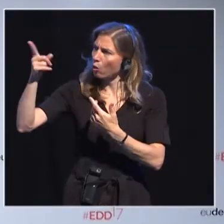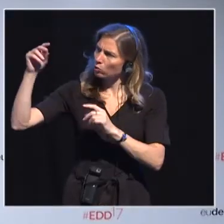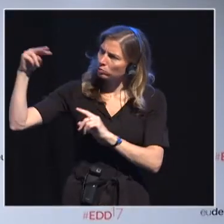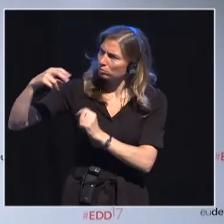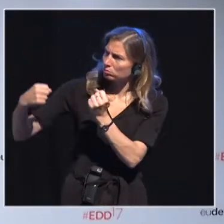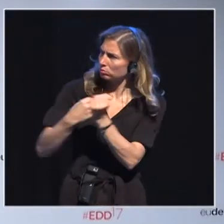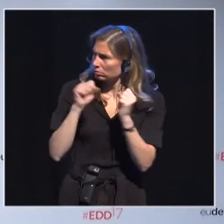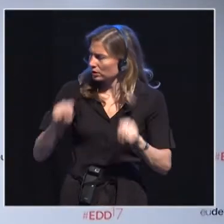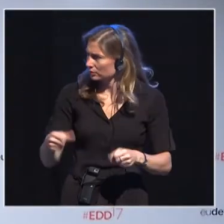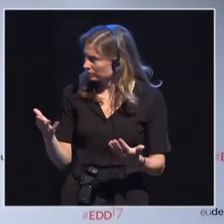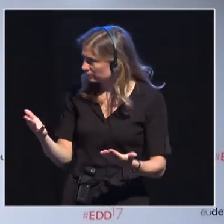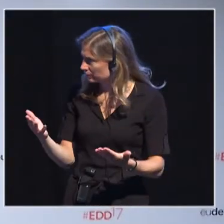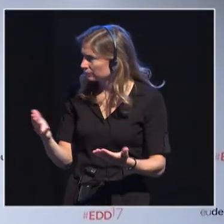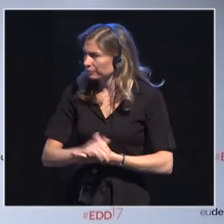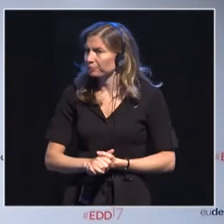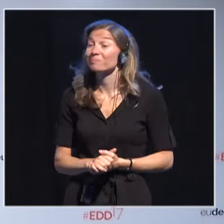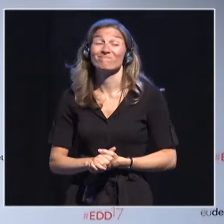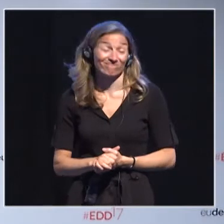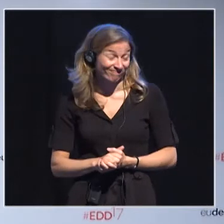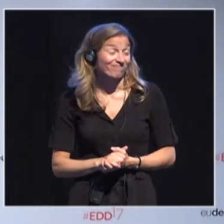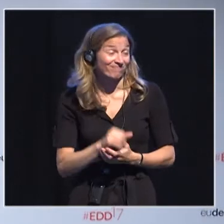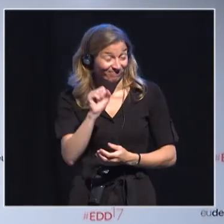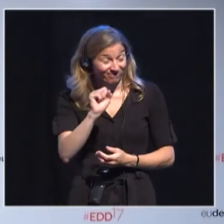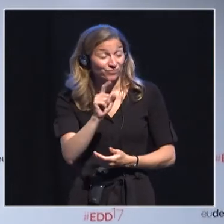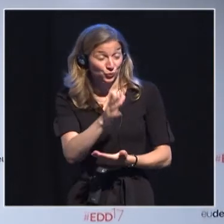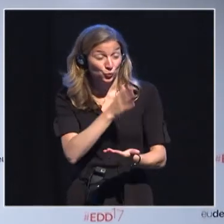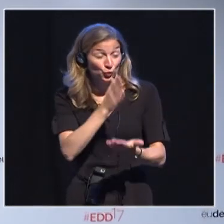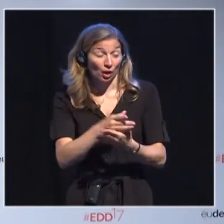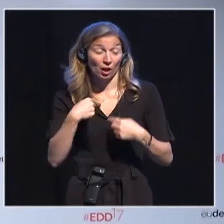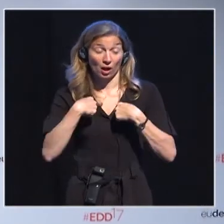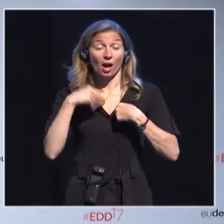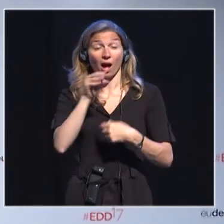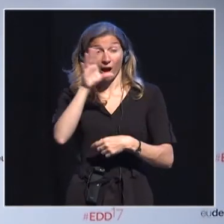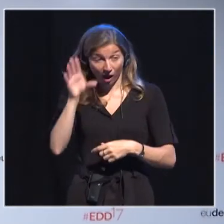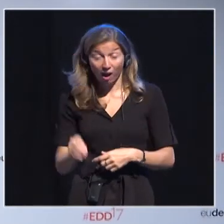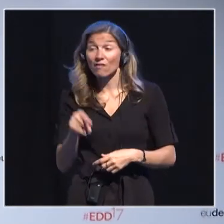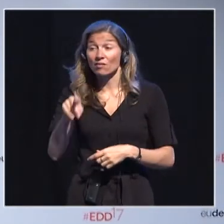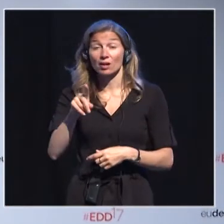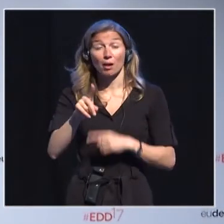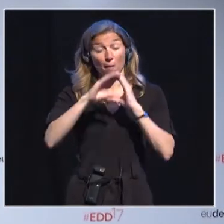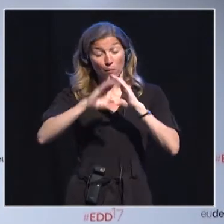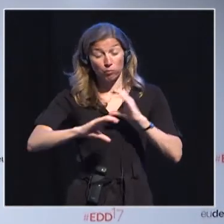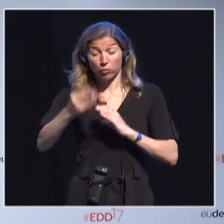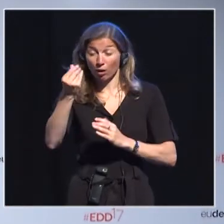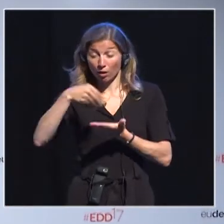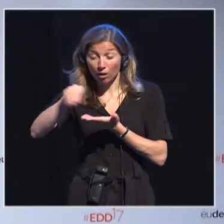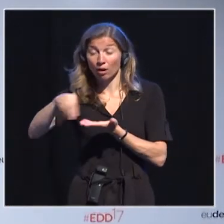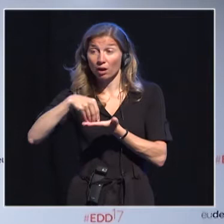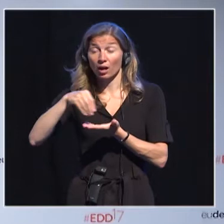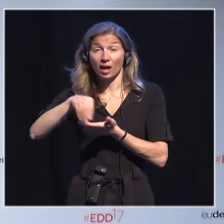You're right. In Africa, we pay 4 times more for broadband or to access internet